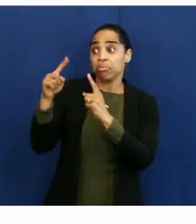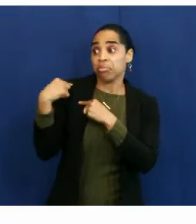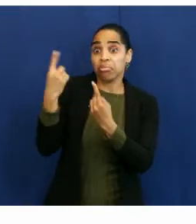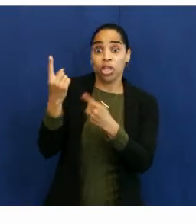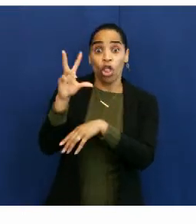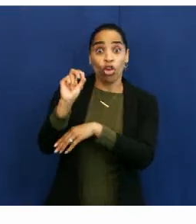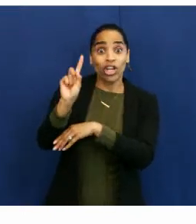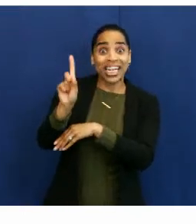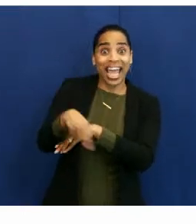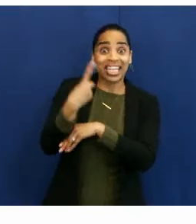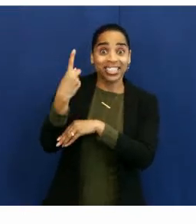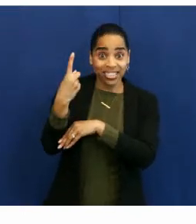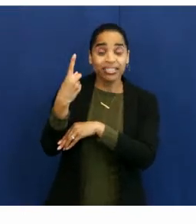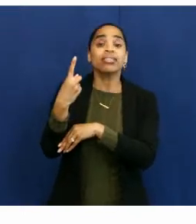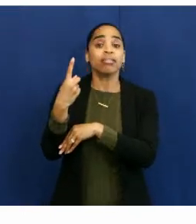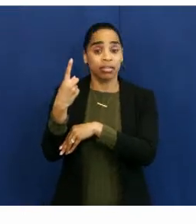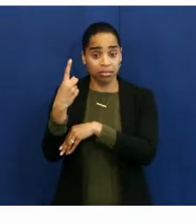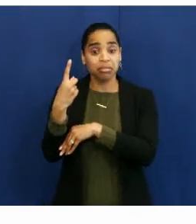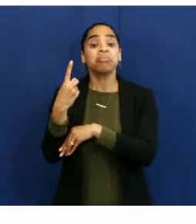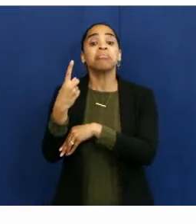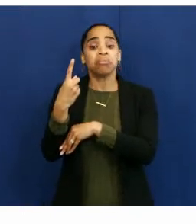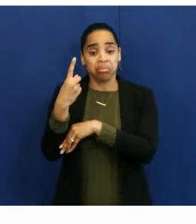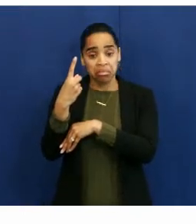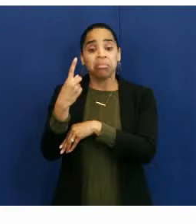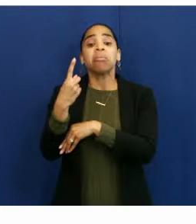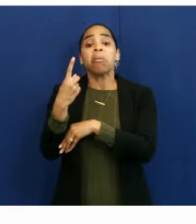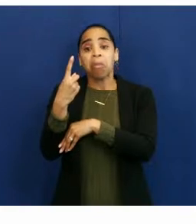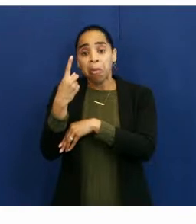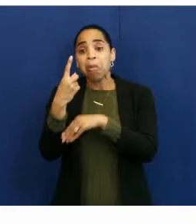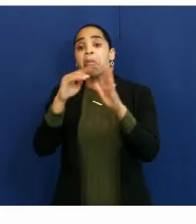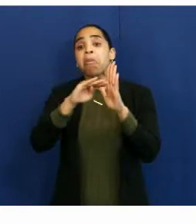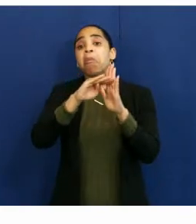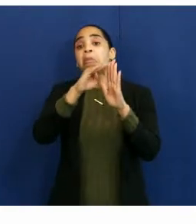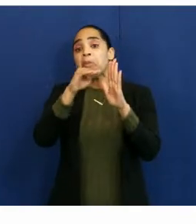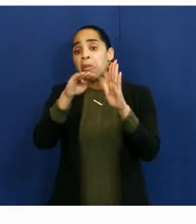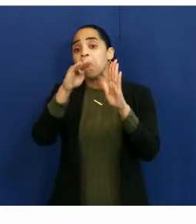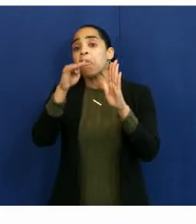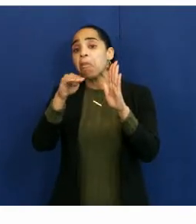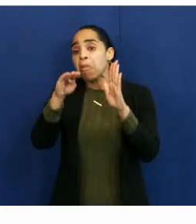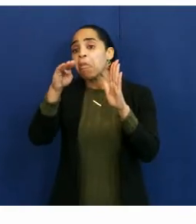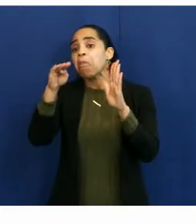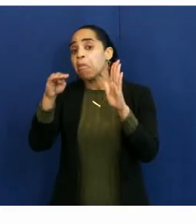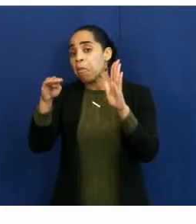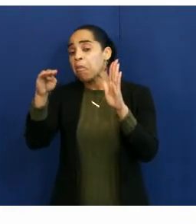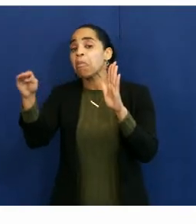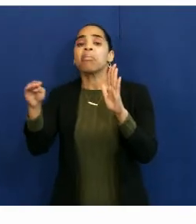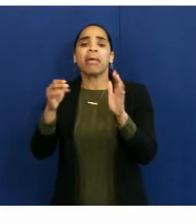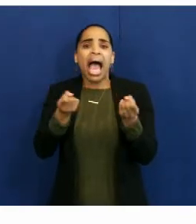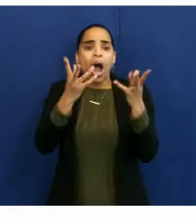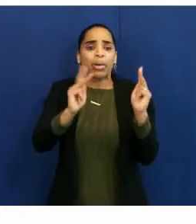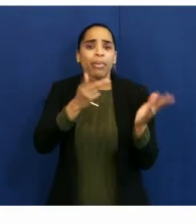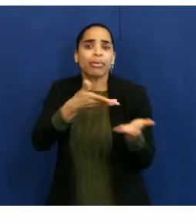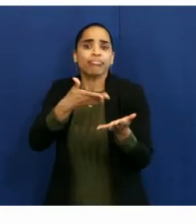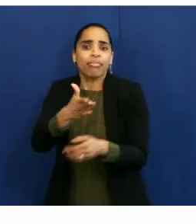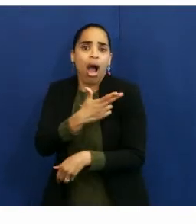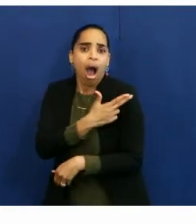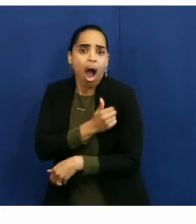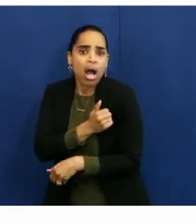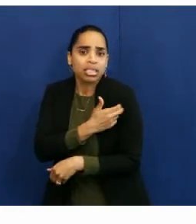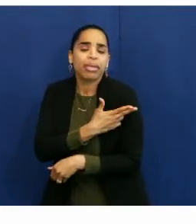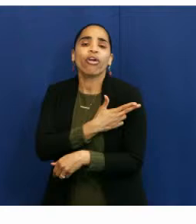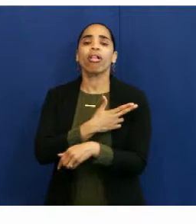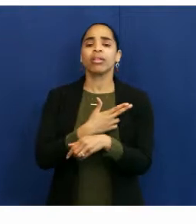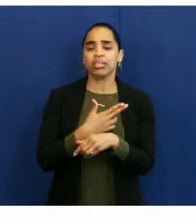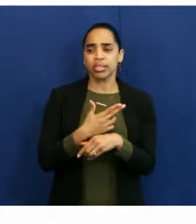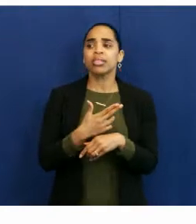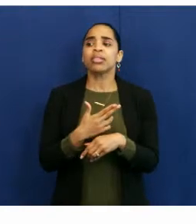days, again, you can see a decrease, but relatively stable surrounding hospitalizations, and you'll see